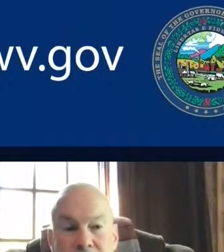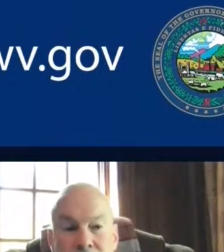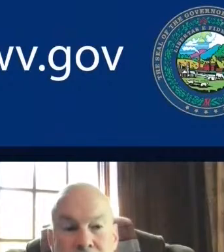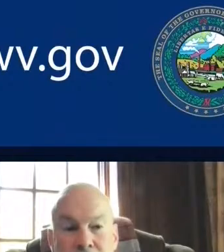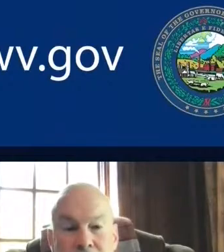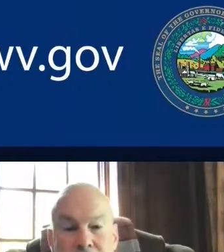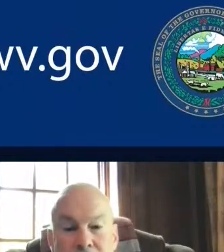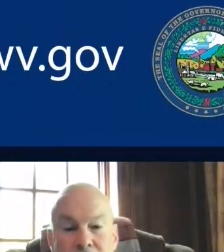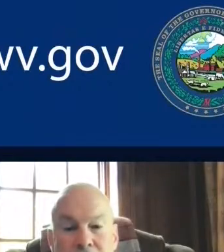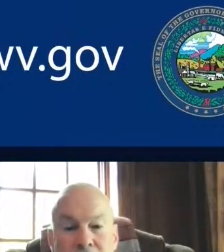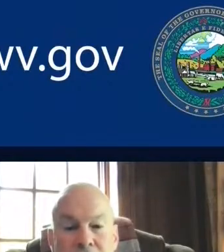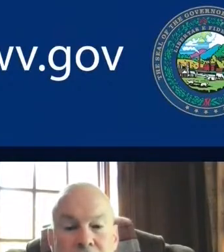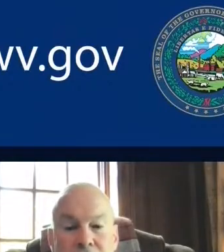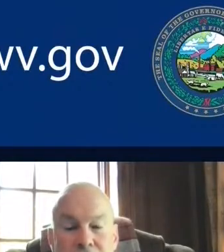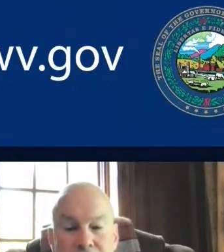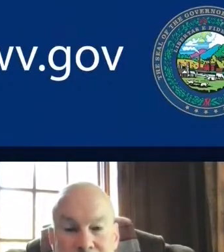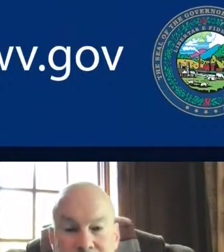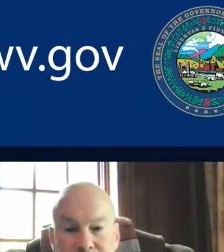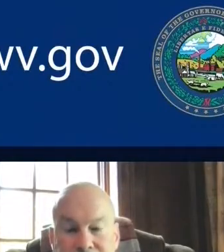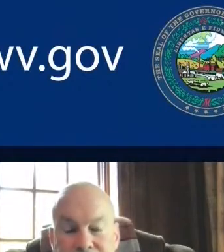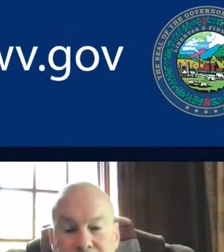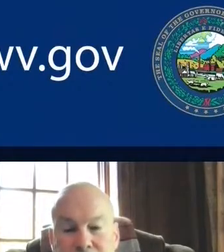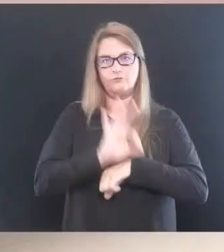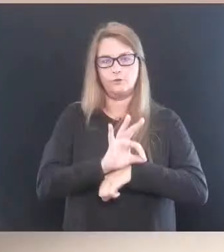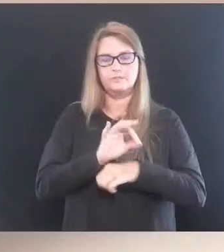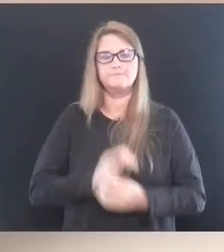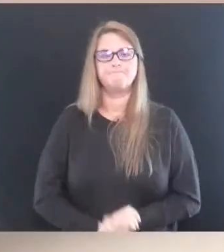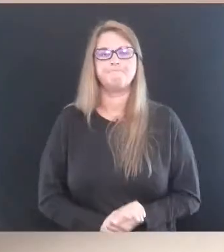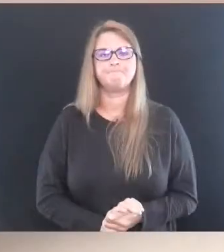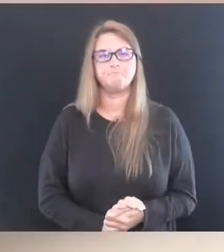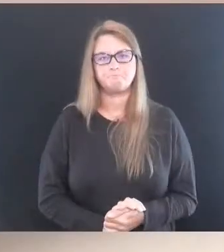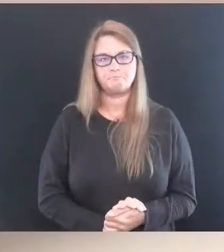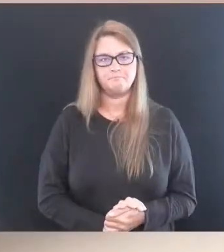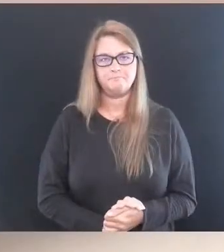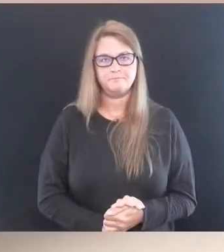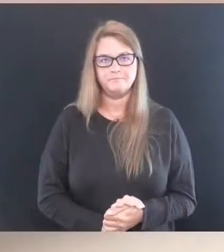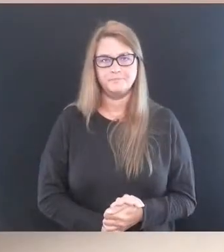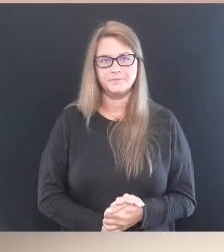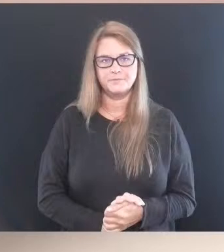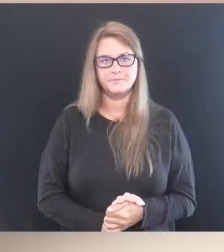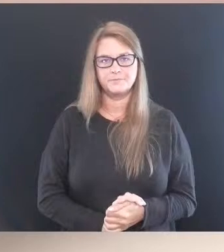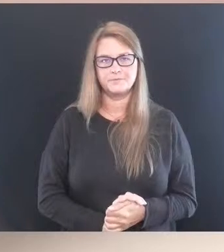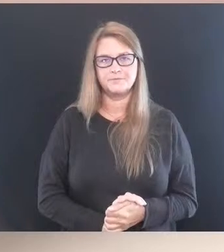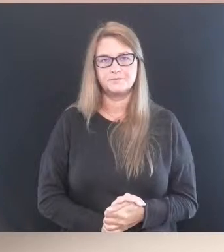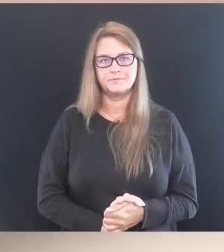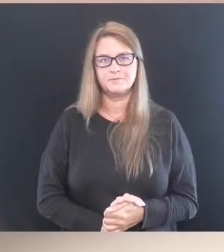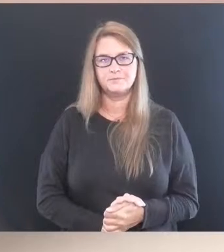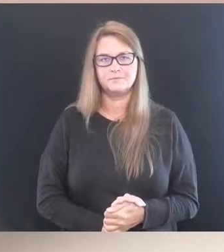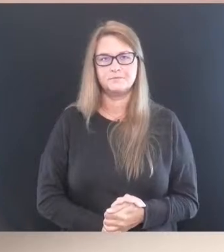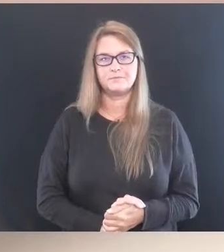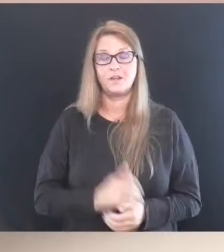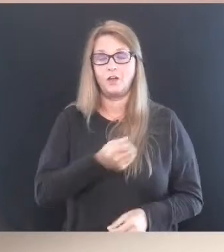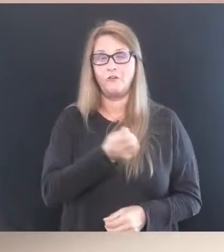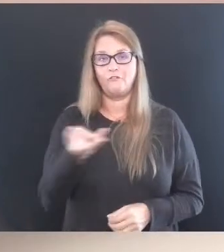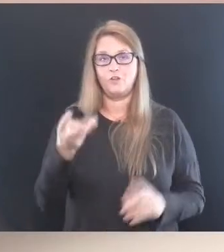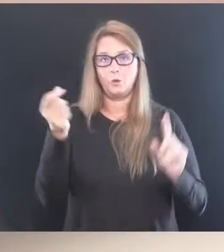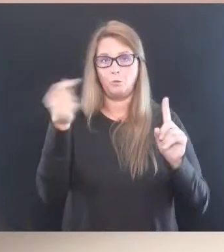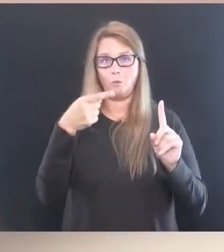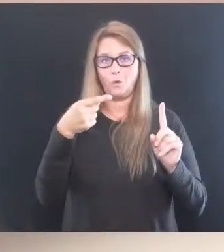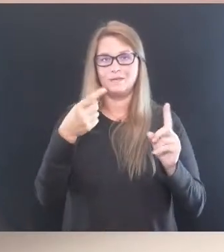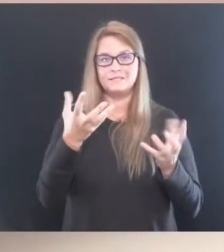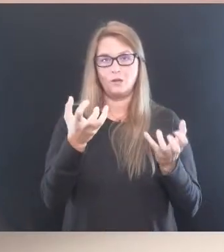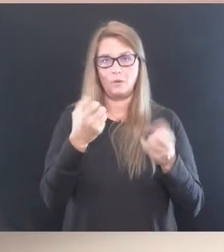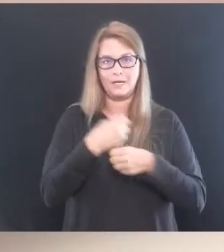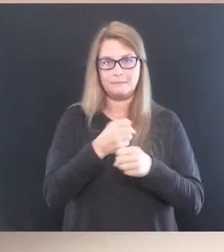Joint Interagency Task Force. Good afternoon. Just to highlight a couple of key points that the governor